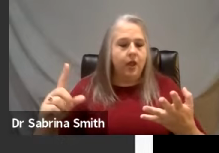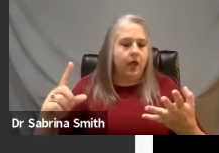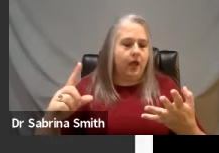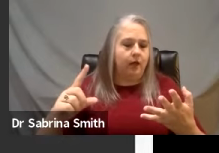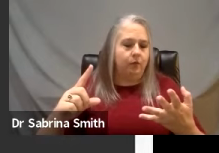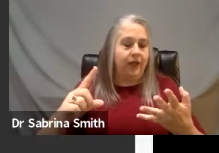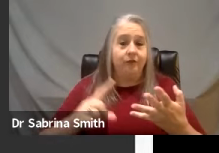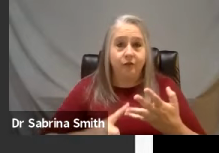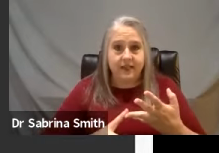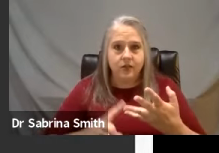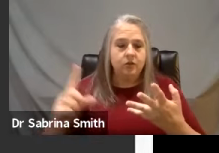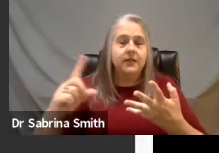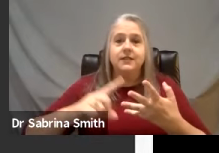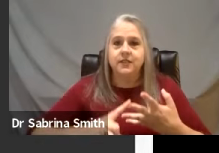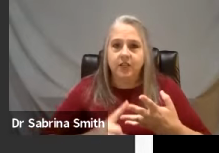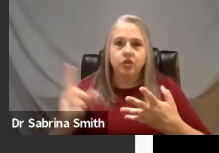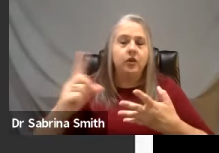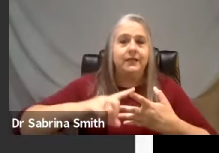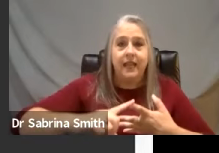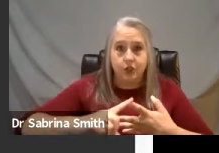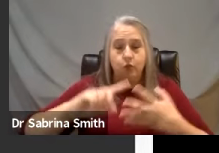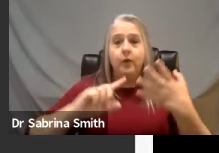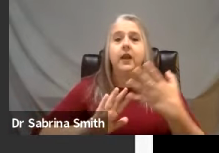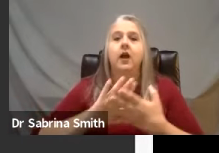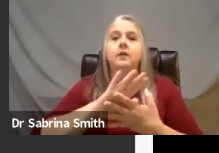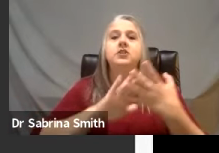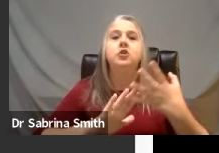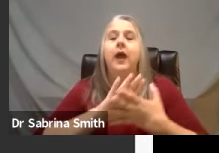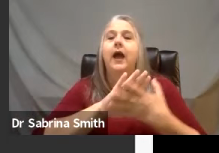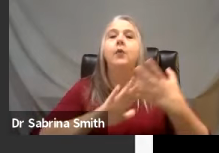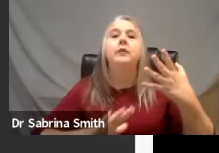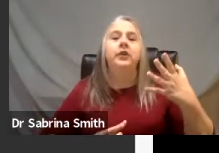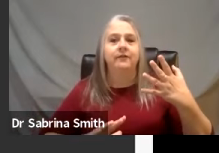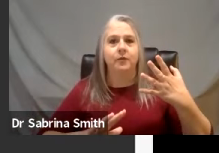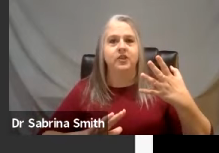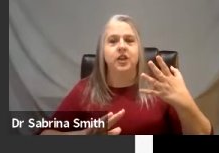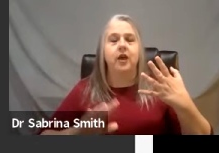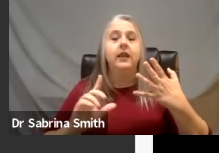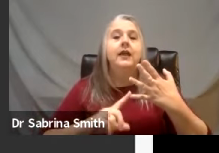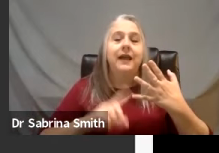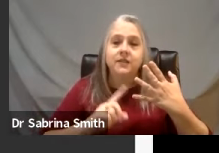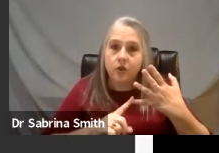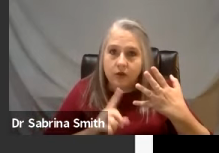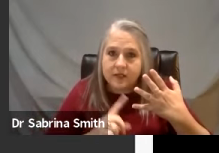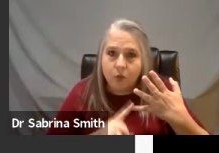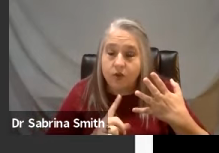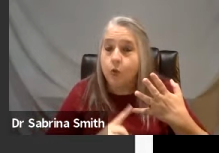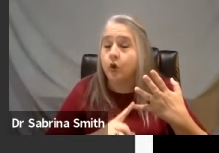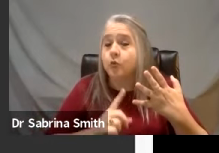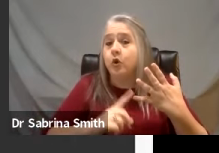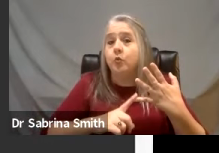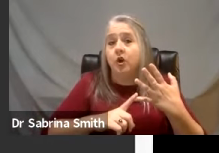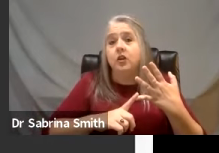lexical, we have phrasal, sentential, and textual when it comes to how we put information out. Lexical is more